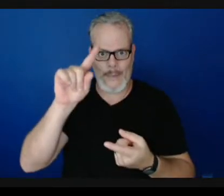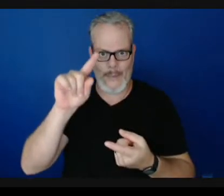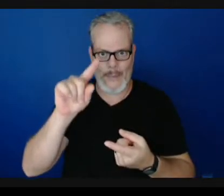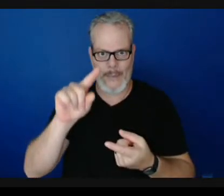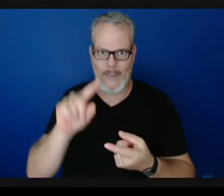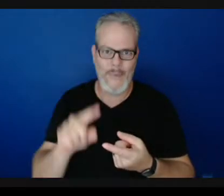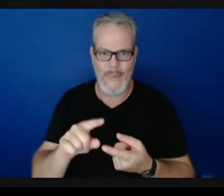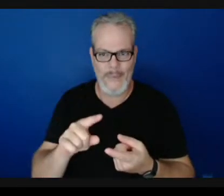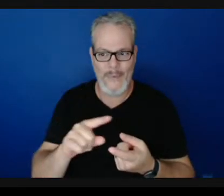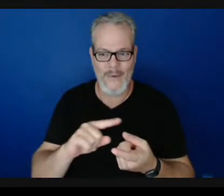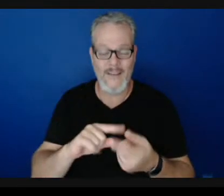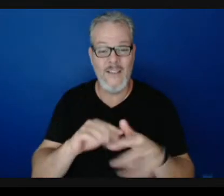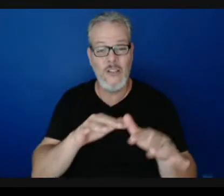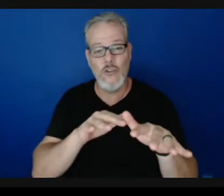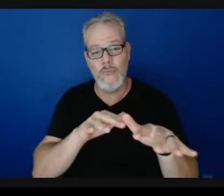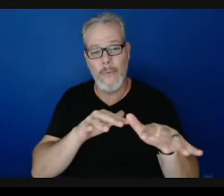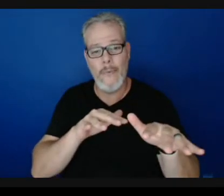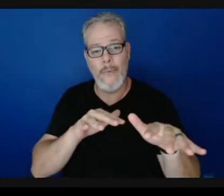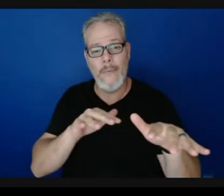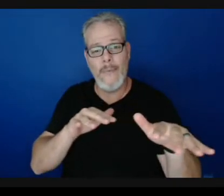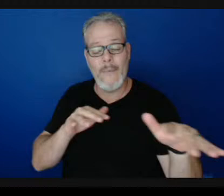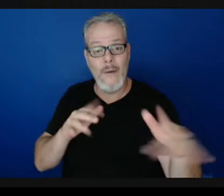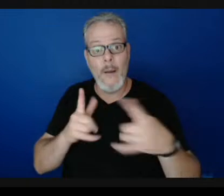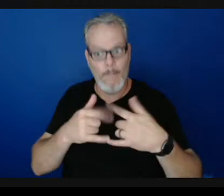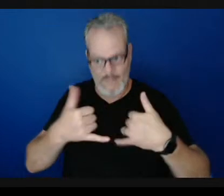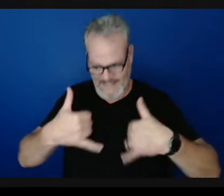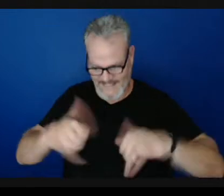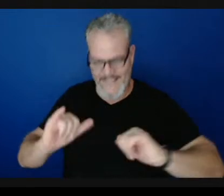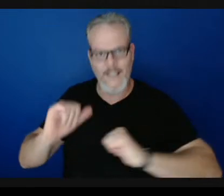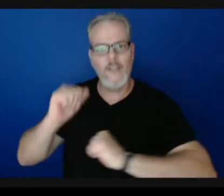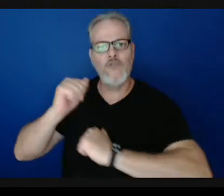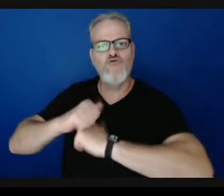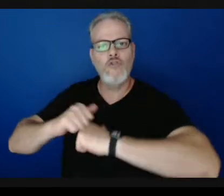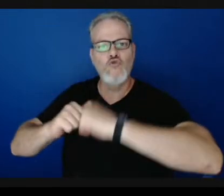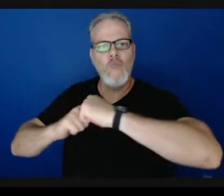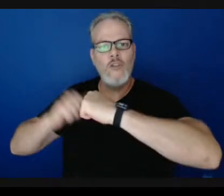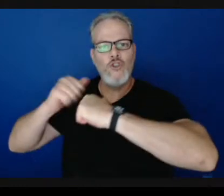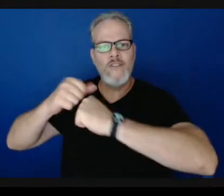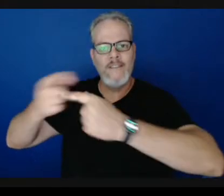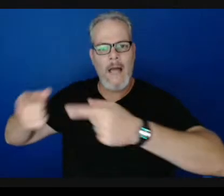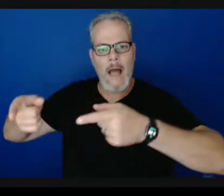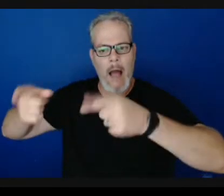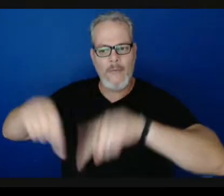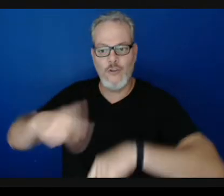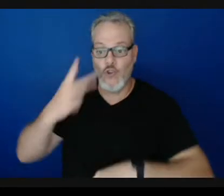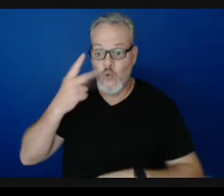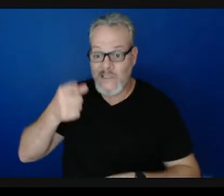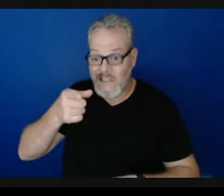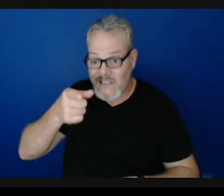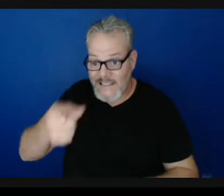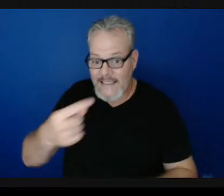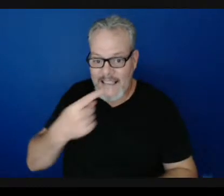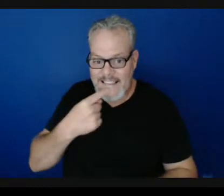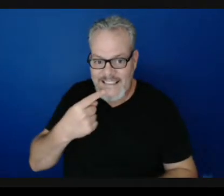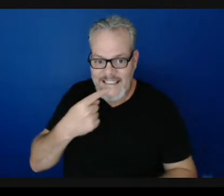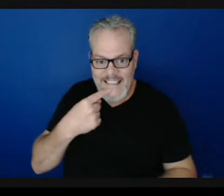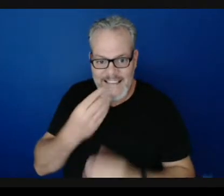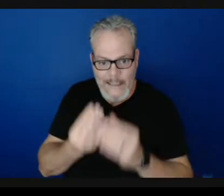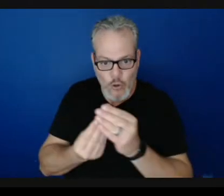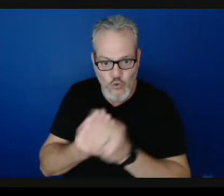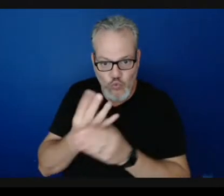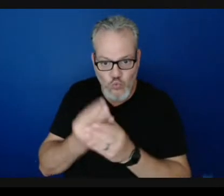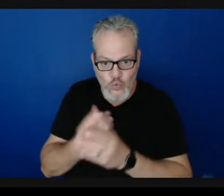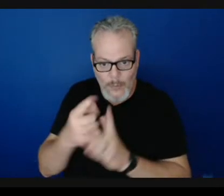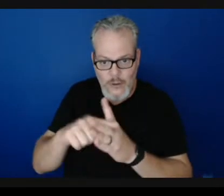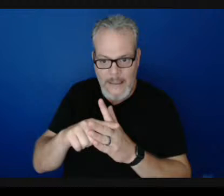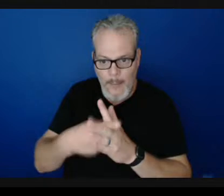down up there, but construction is still going on. You can see that it says at the bottom, the Kīlauea eruption that began on 12/23